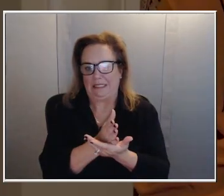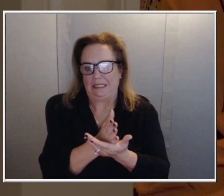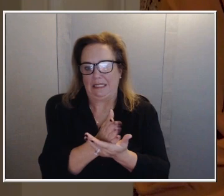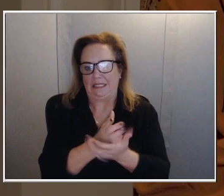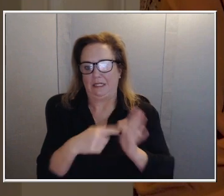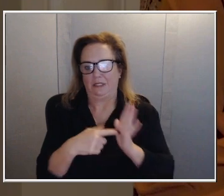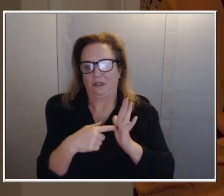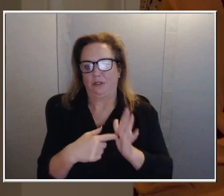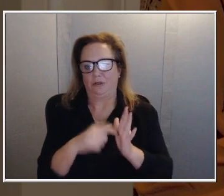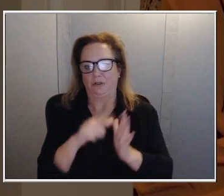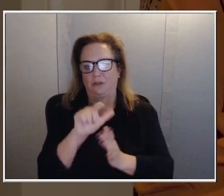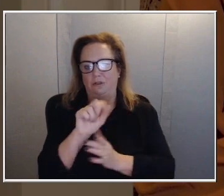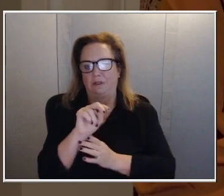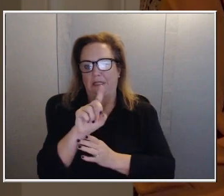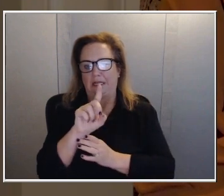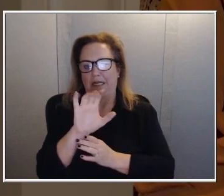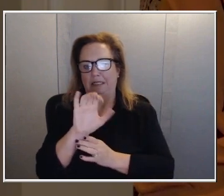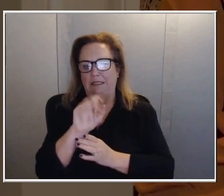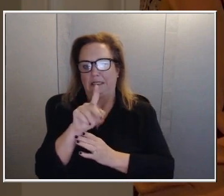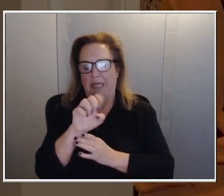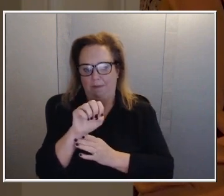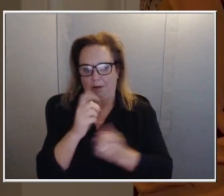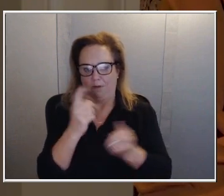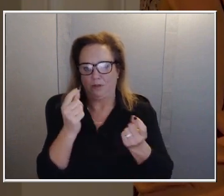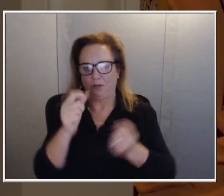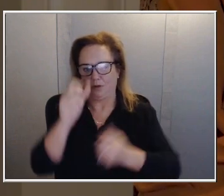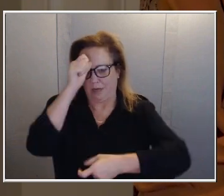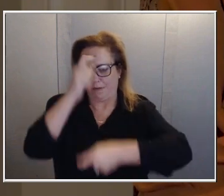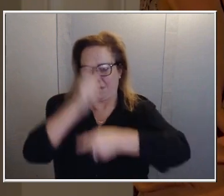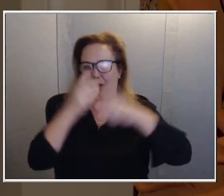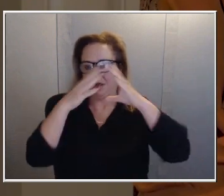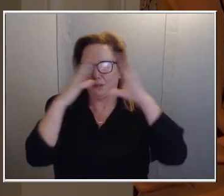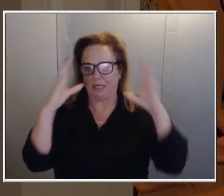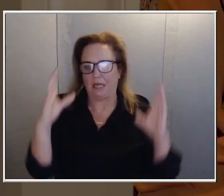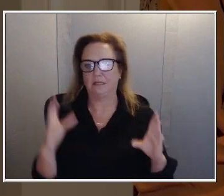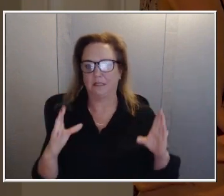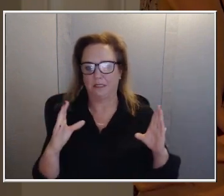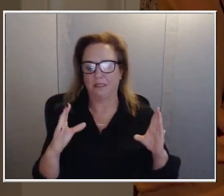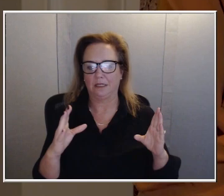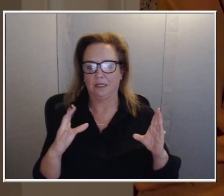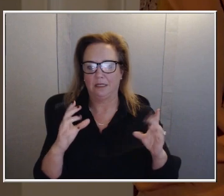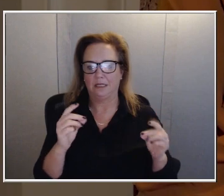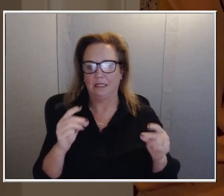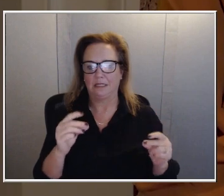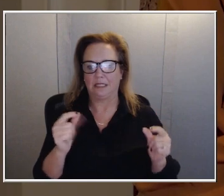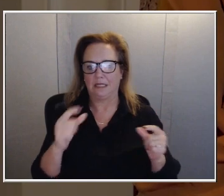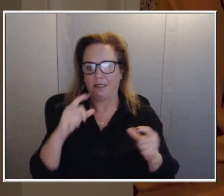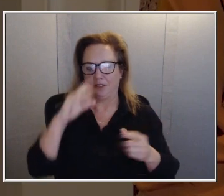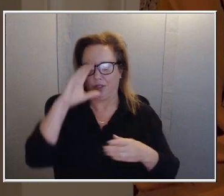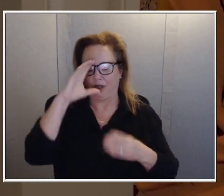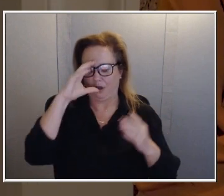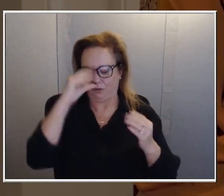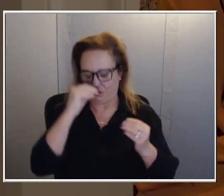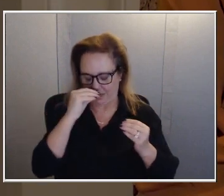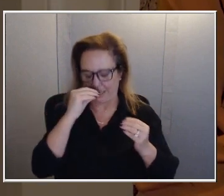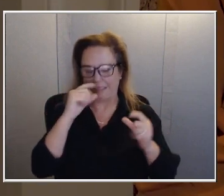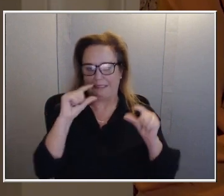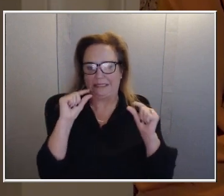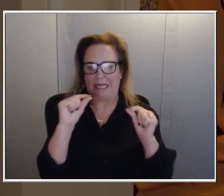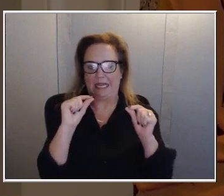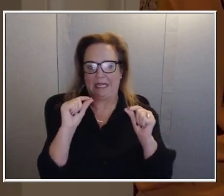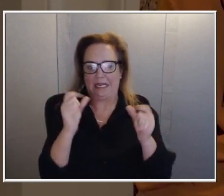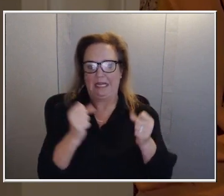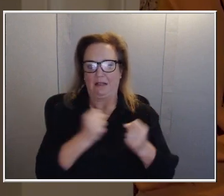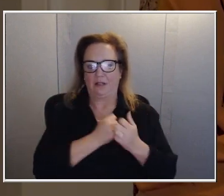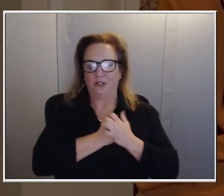some landscaping photos of what she had been doing at my brother's house. Suddenly, she closed her eyes tightly, clutched her